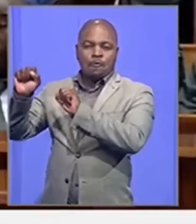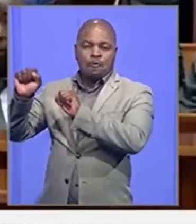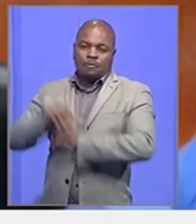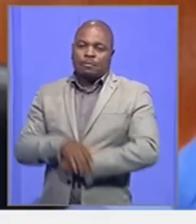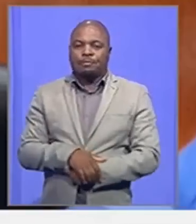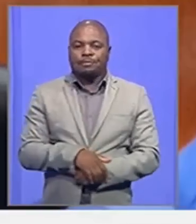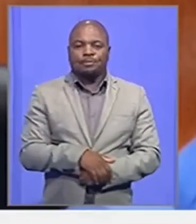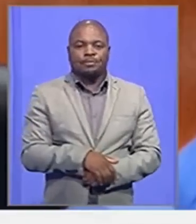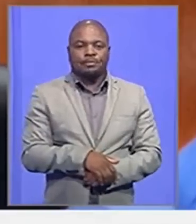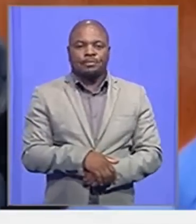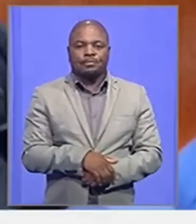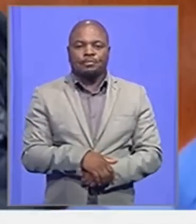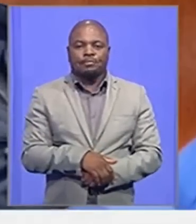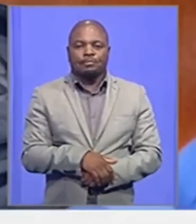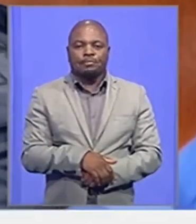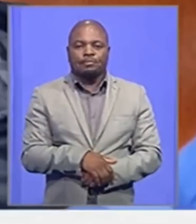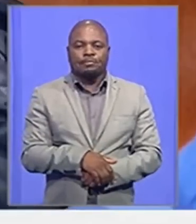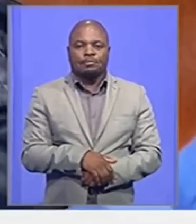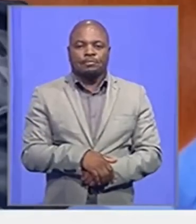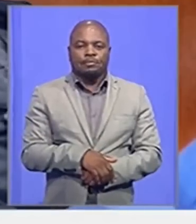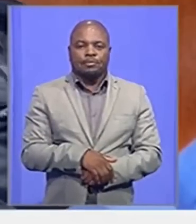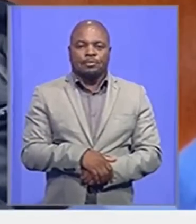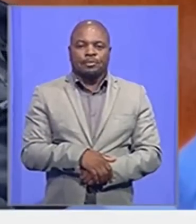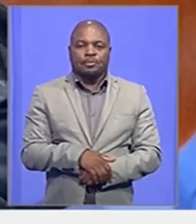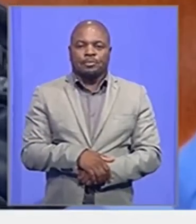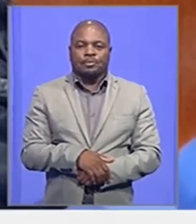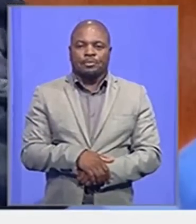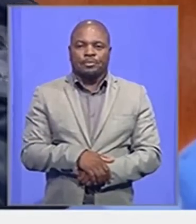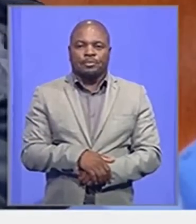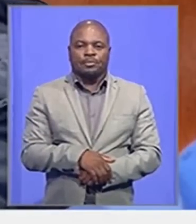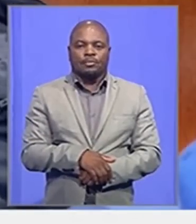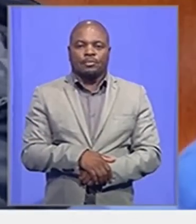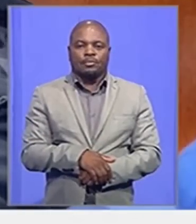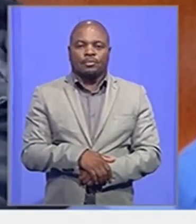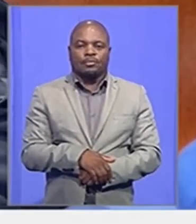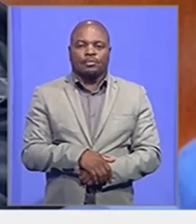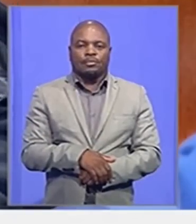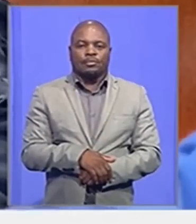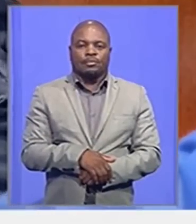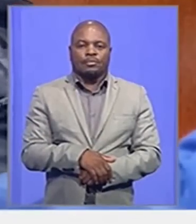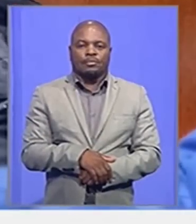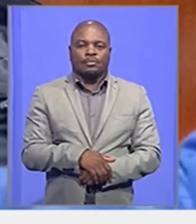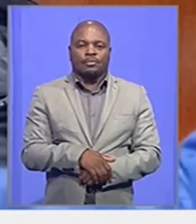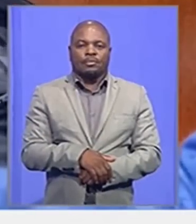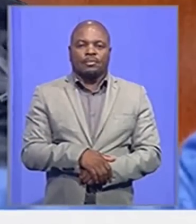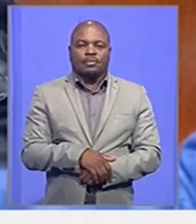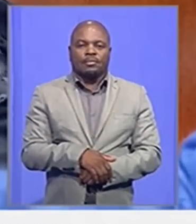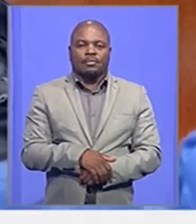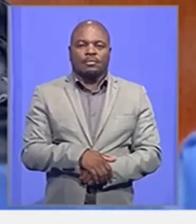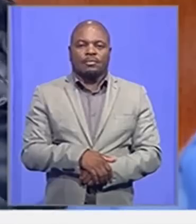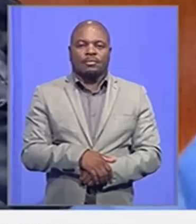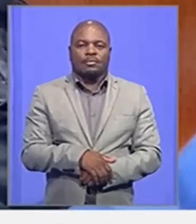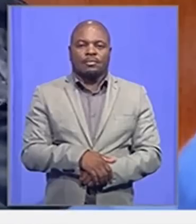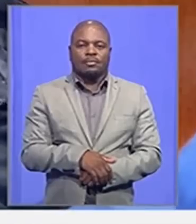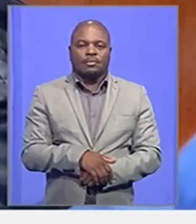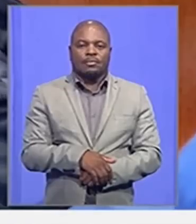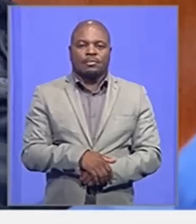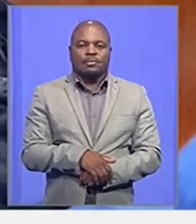joo. Geta kana yi tirha hi remote siku leri a yi nga le ku tirheni hi remote mhaka ku ri